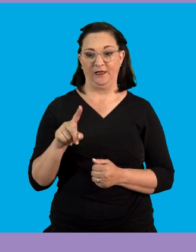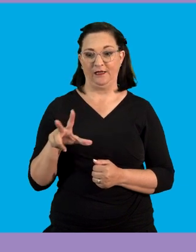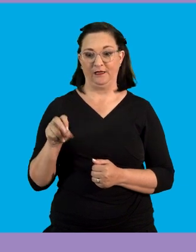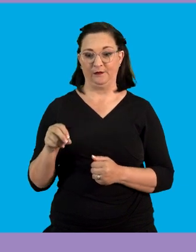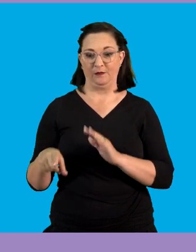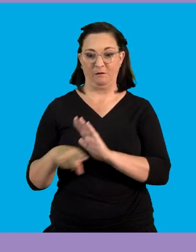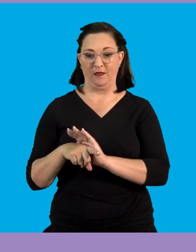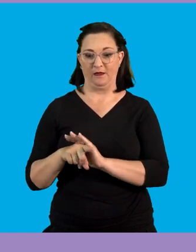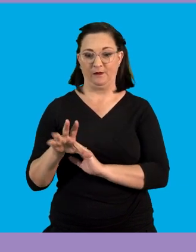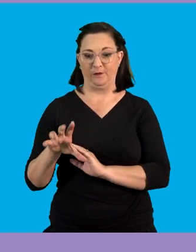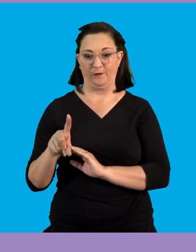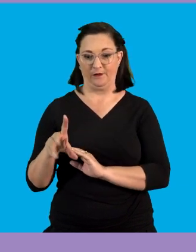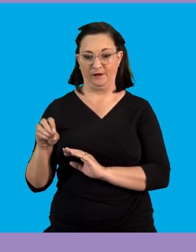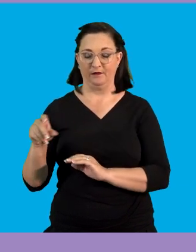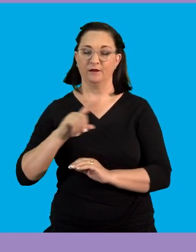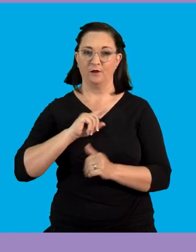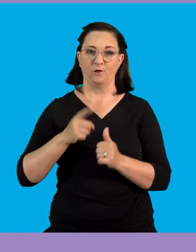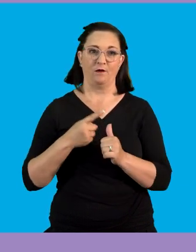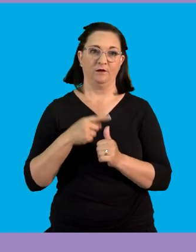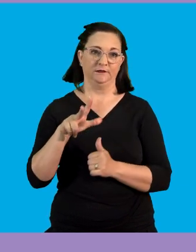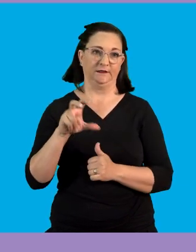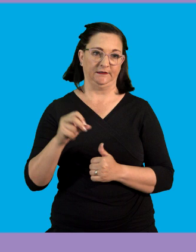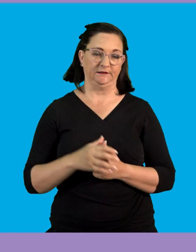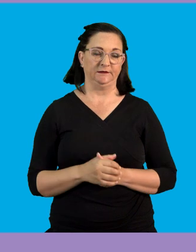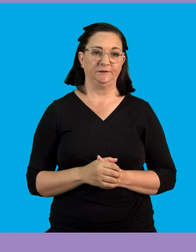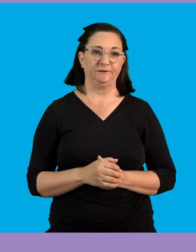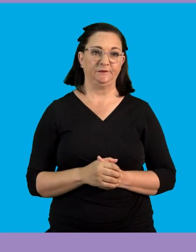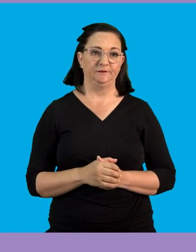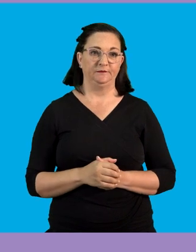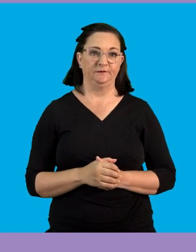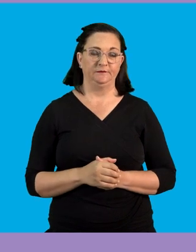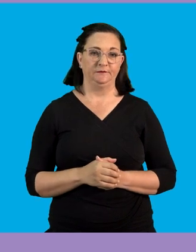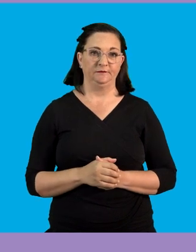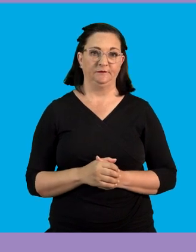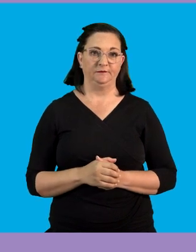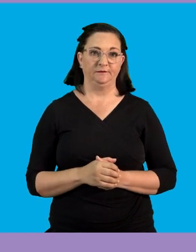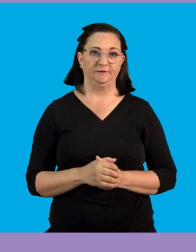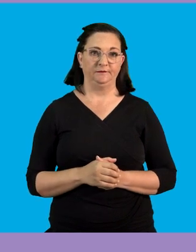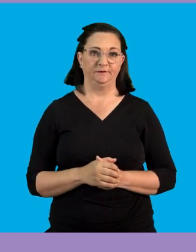angle C equals to 180 minus 100, which is 80 degrees.